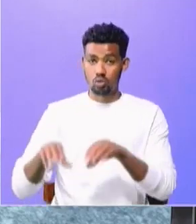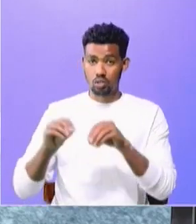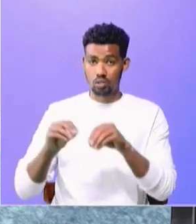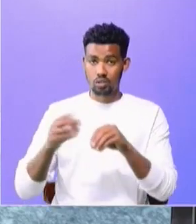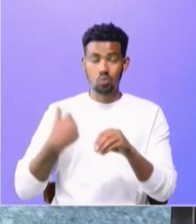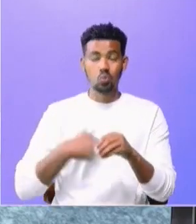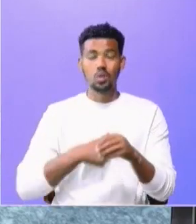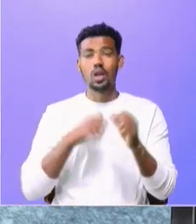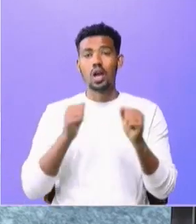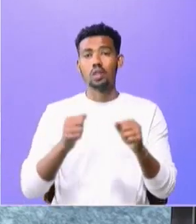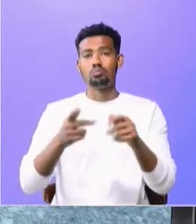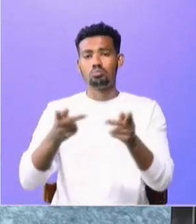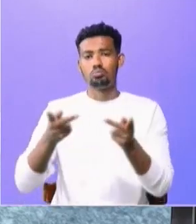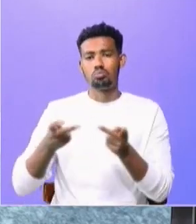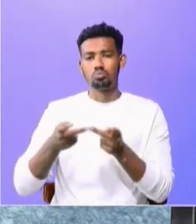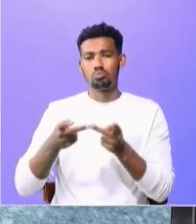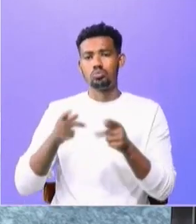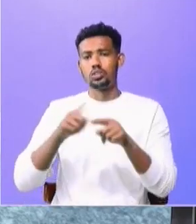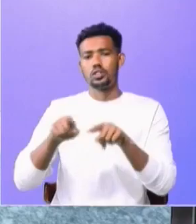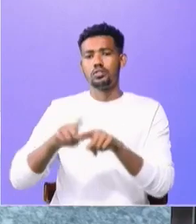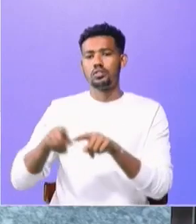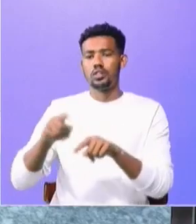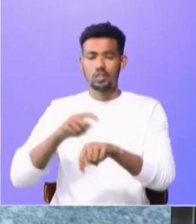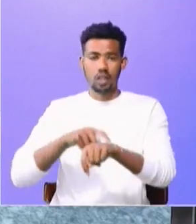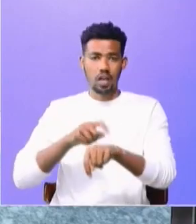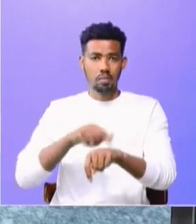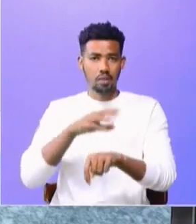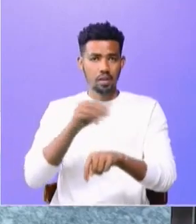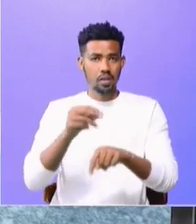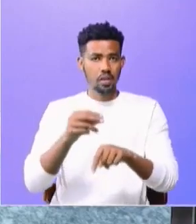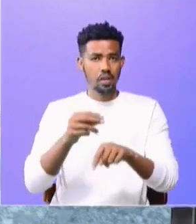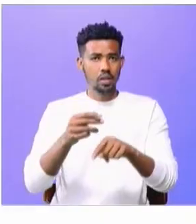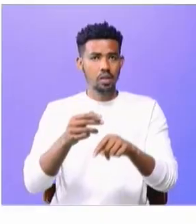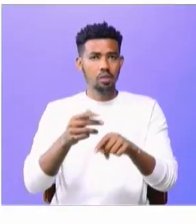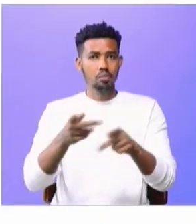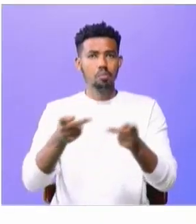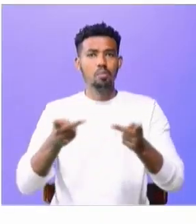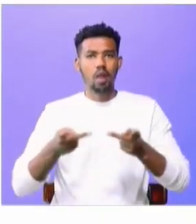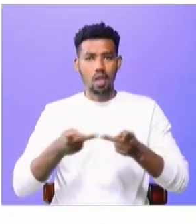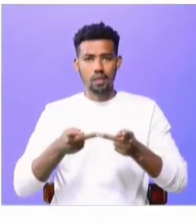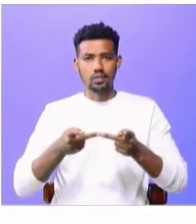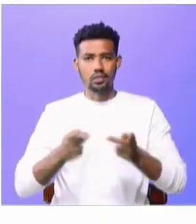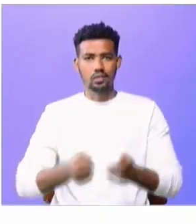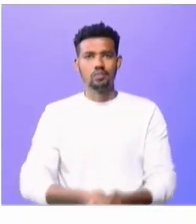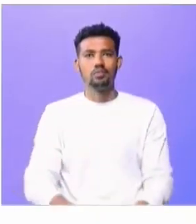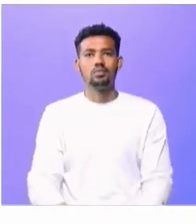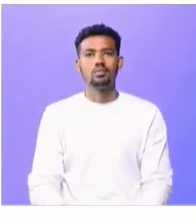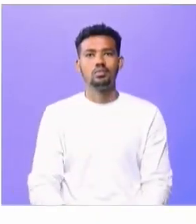use preposition different time and place. Time